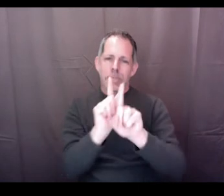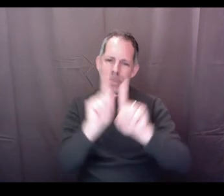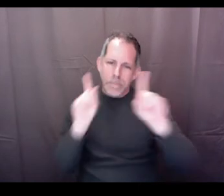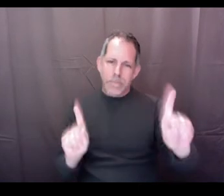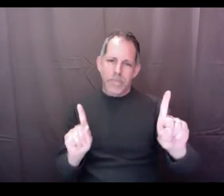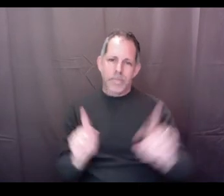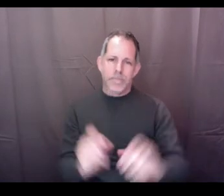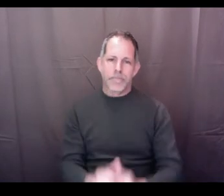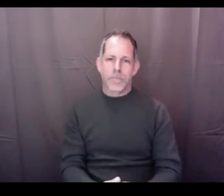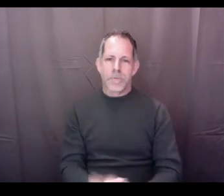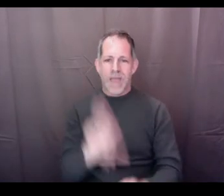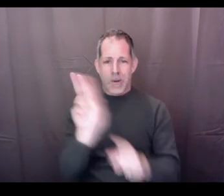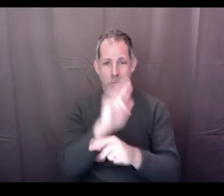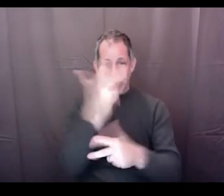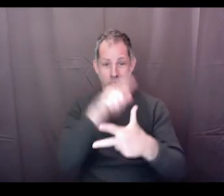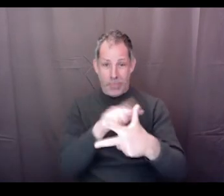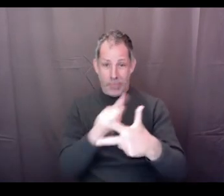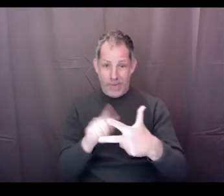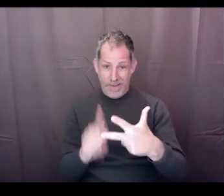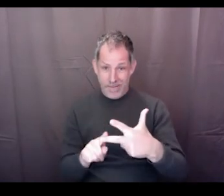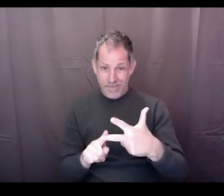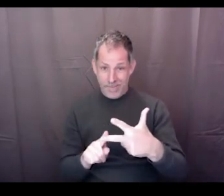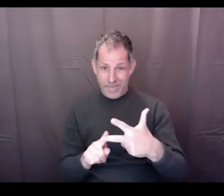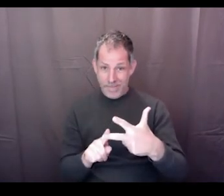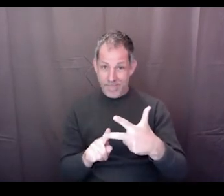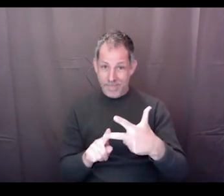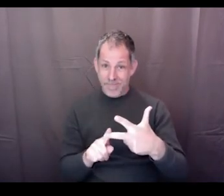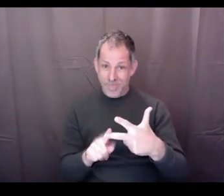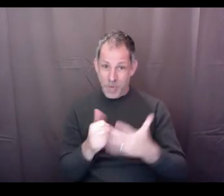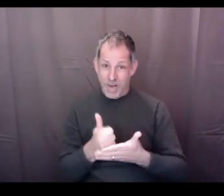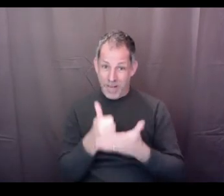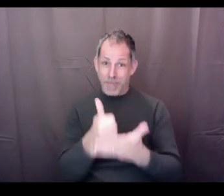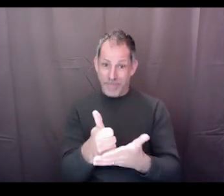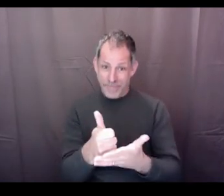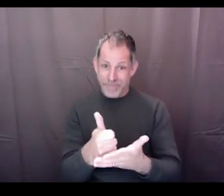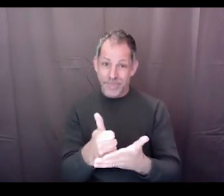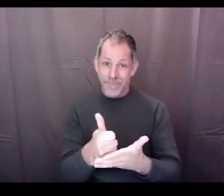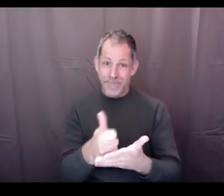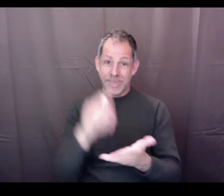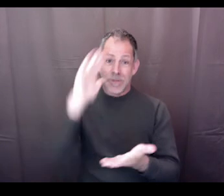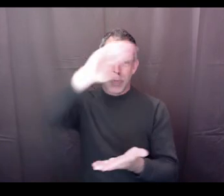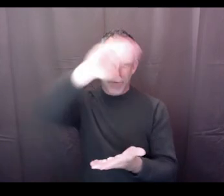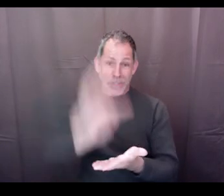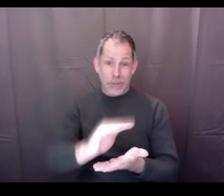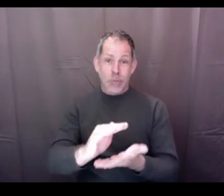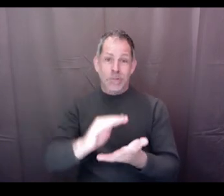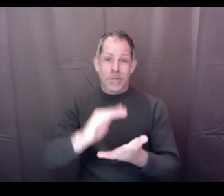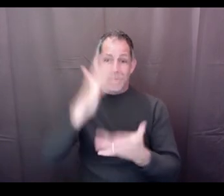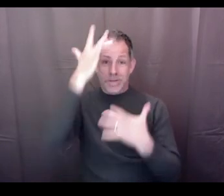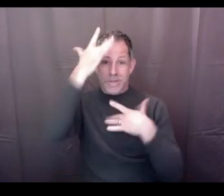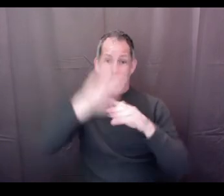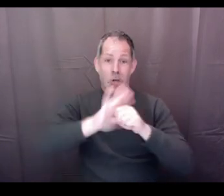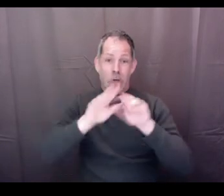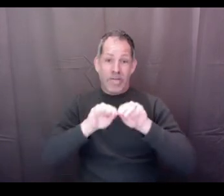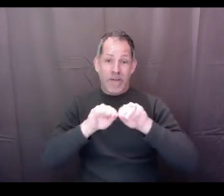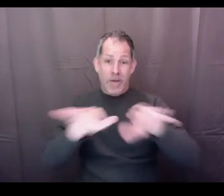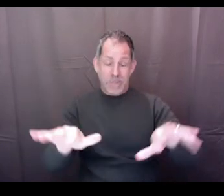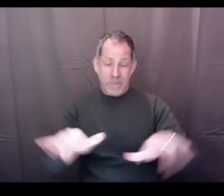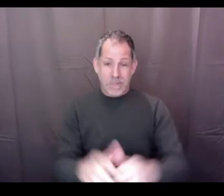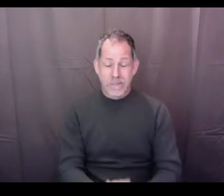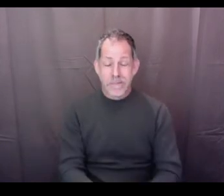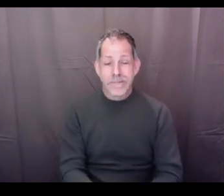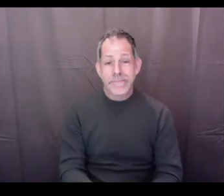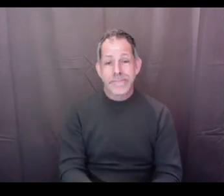tools in our hands to try to limit the spread of disease and the hospital surge that